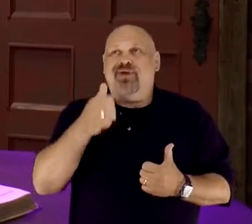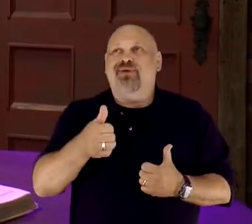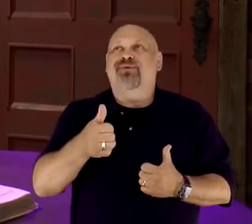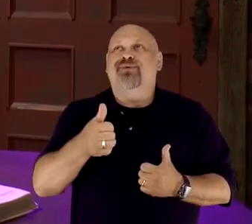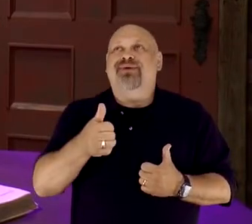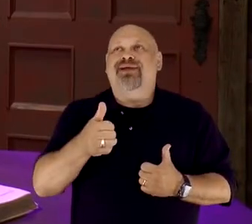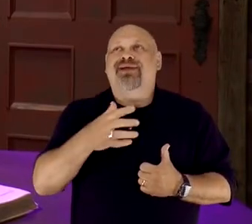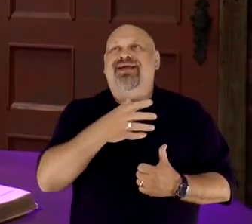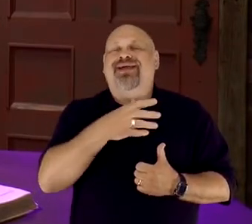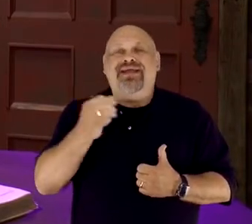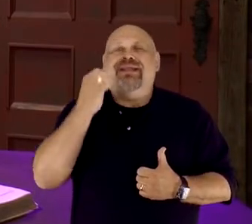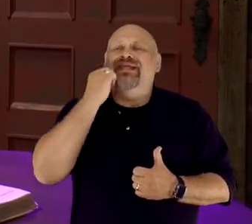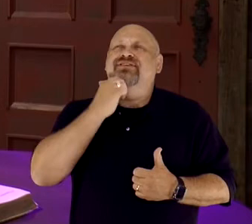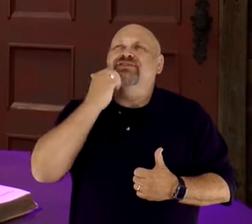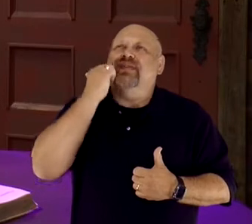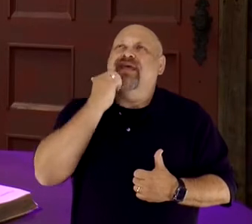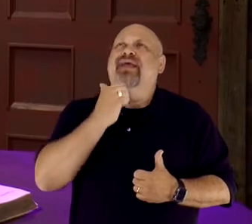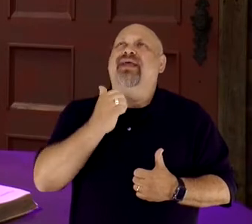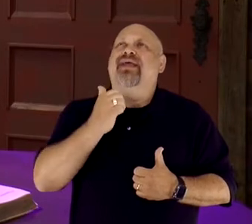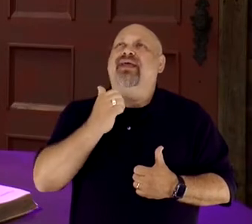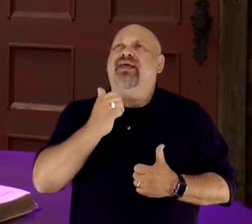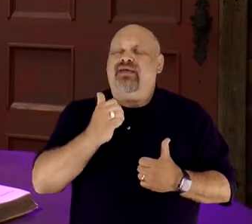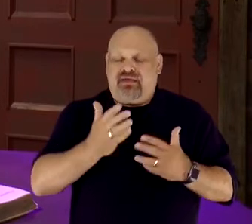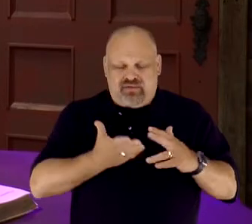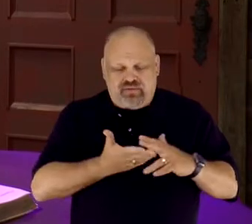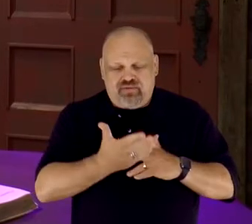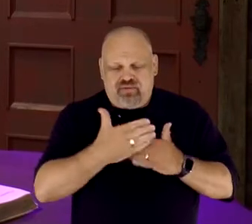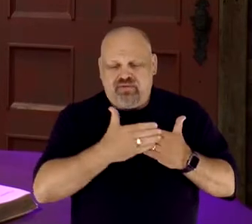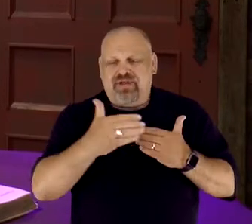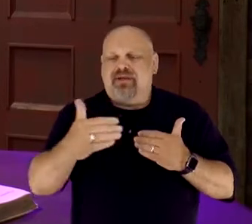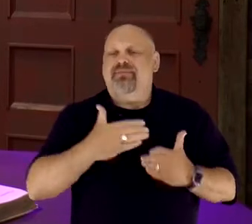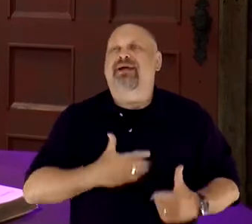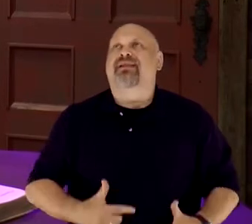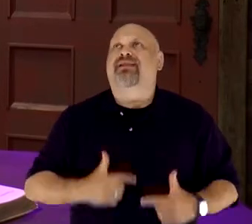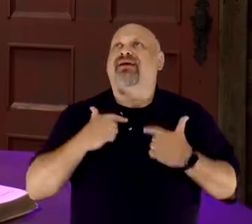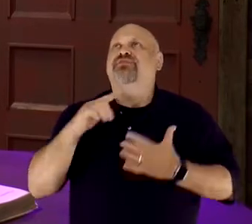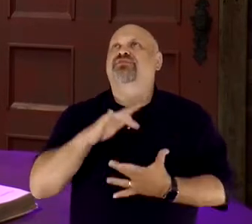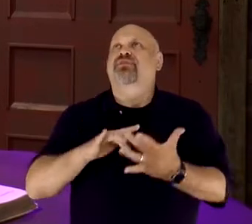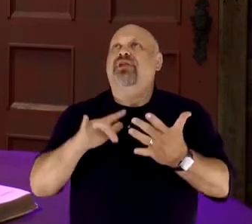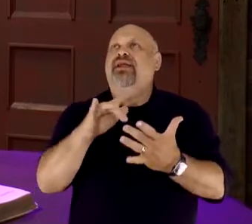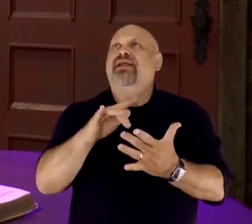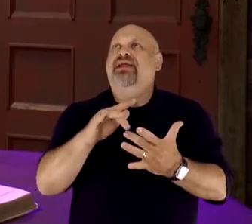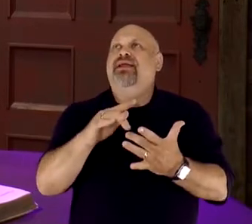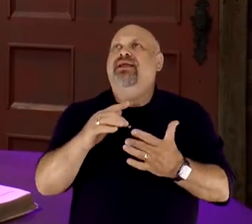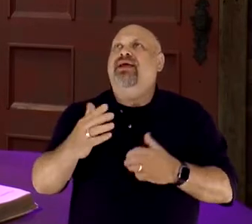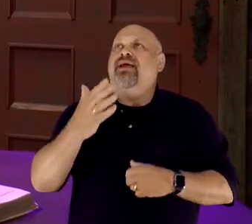tomorrow and each day throughout my life's journey.